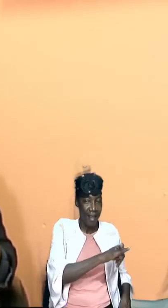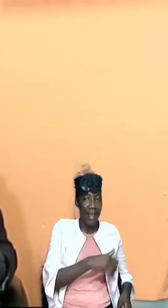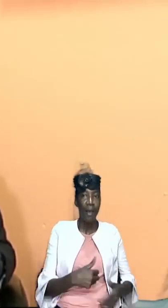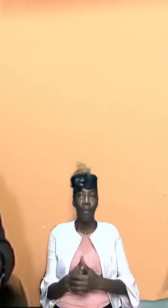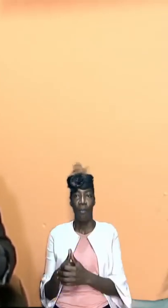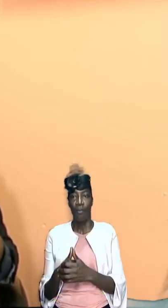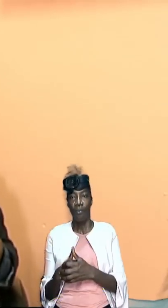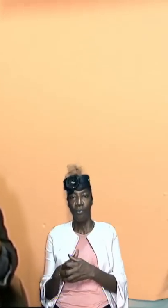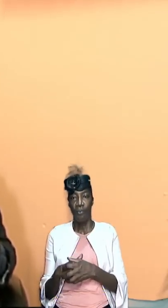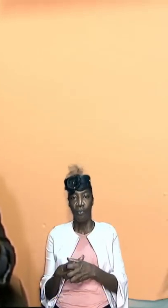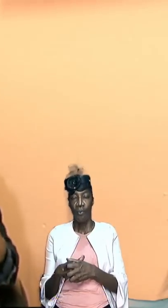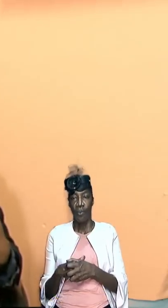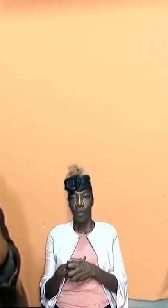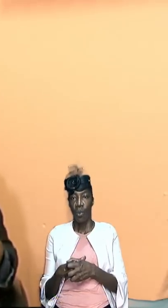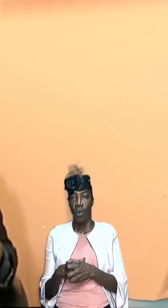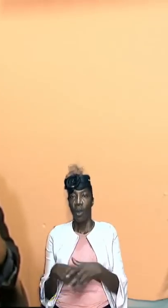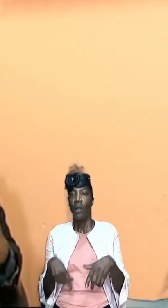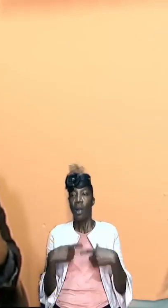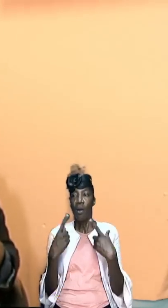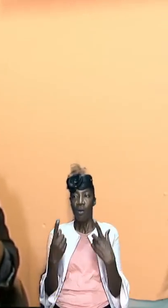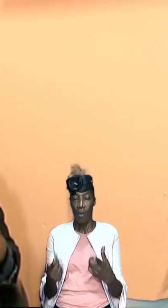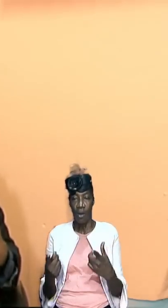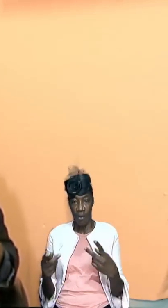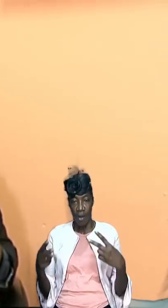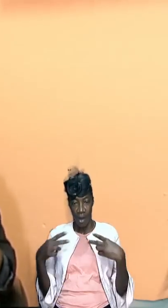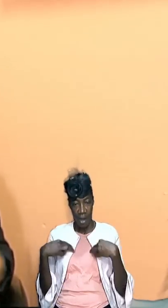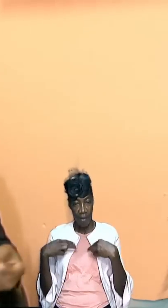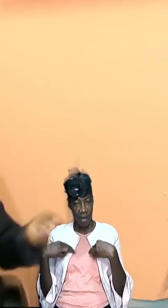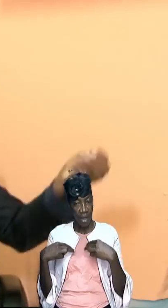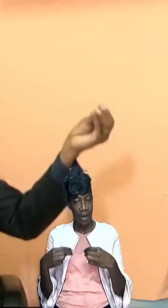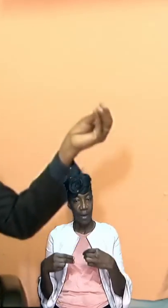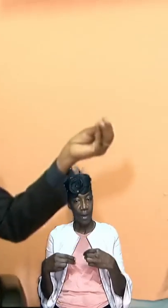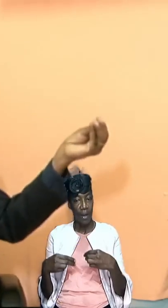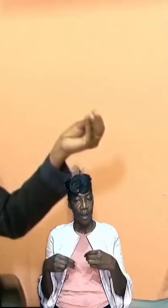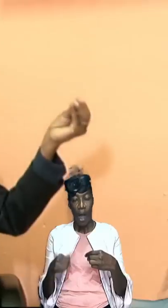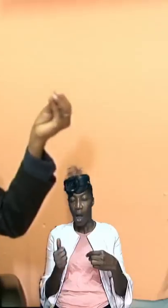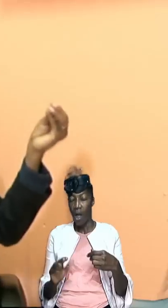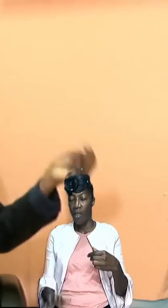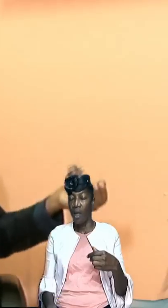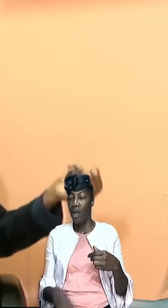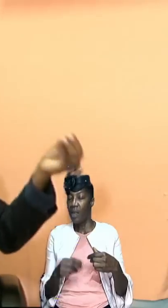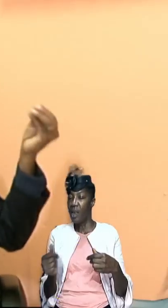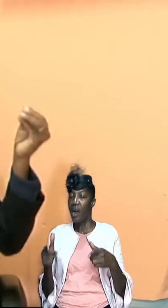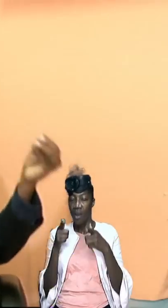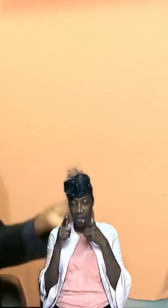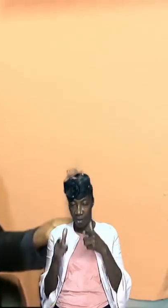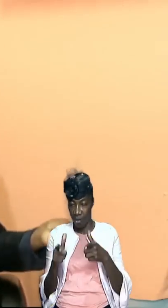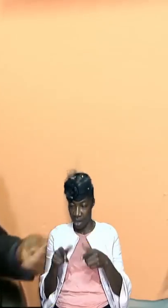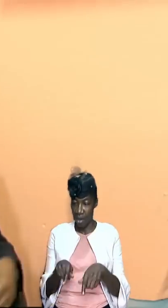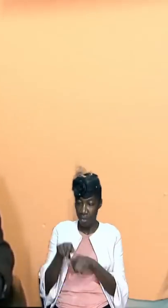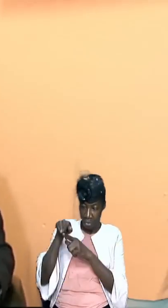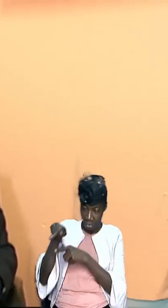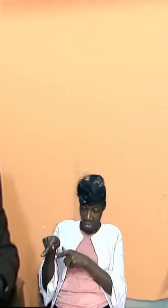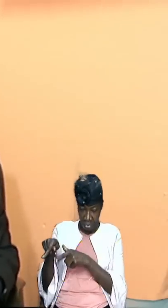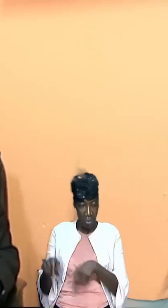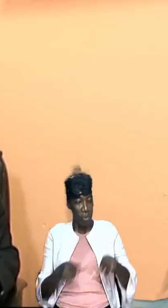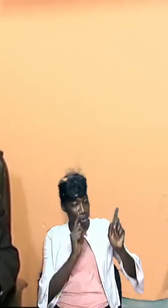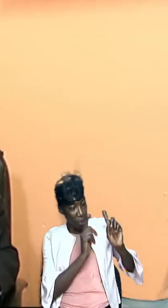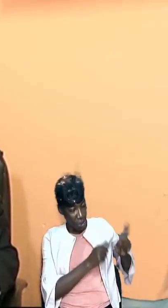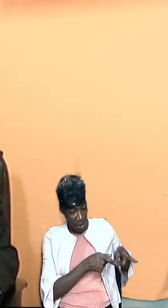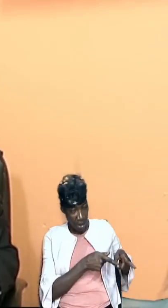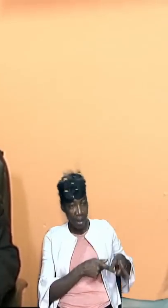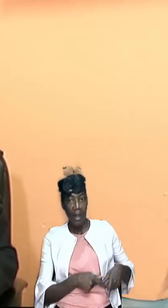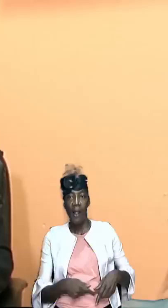amongst themselves, they are going to be having offspring looking like them. And that